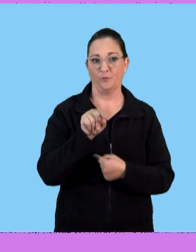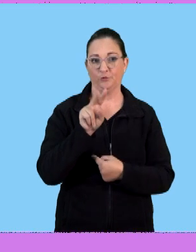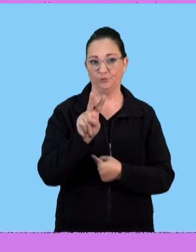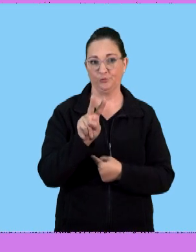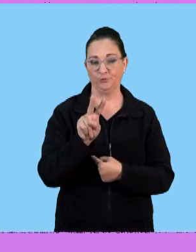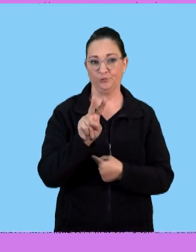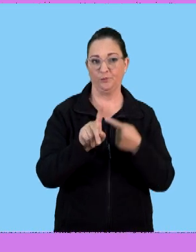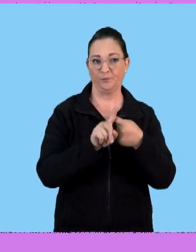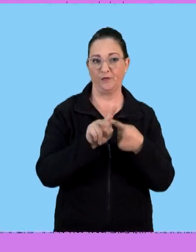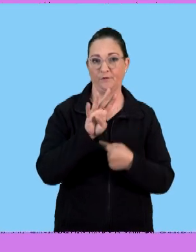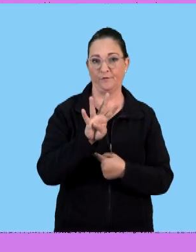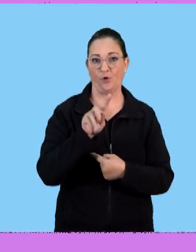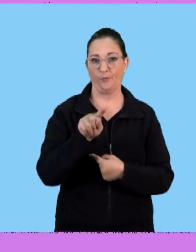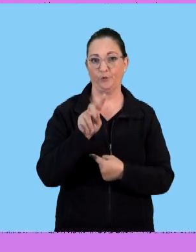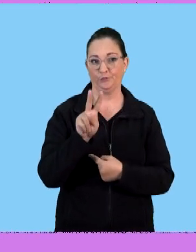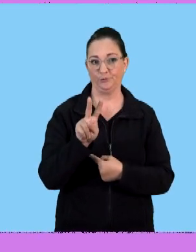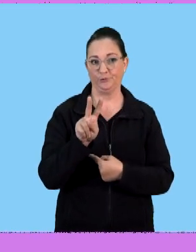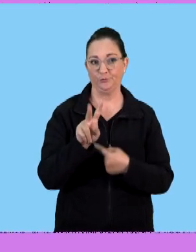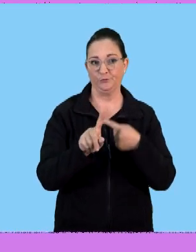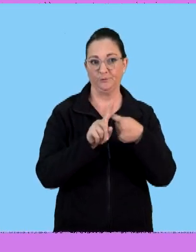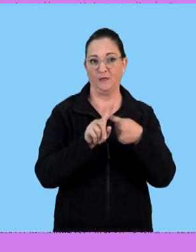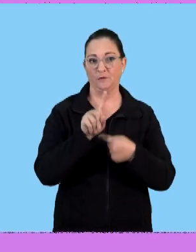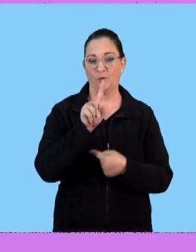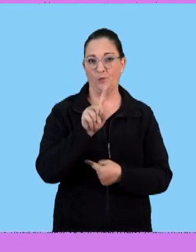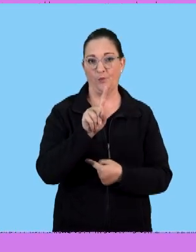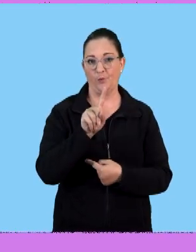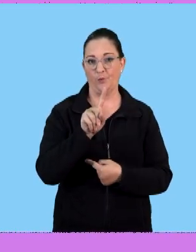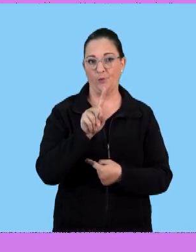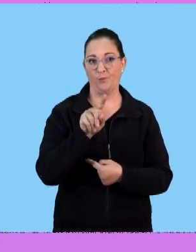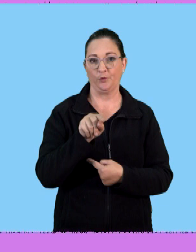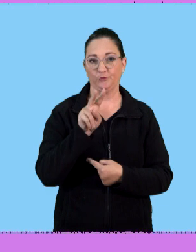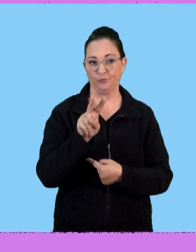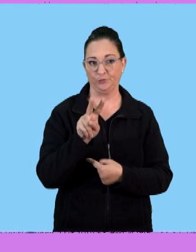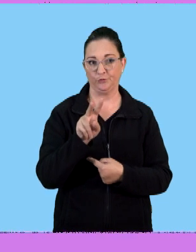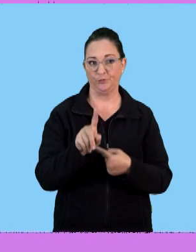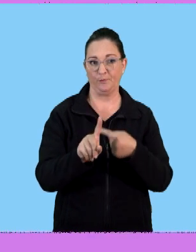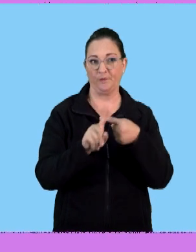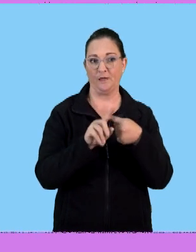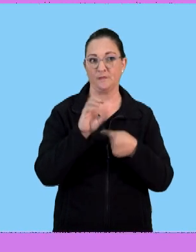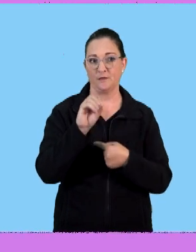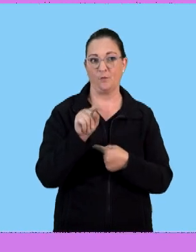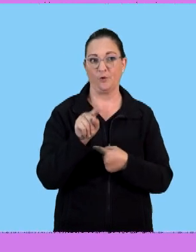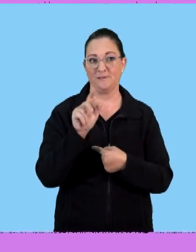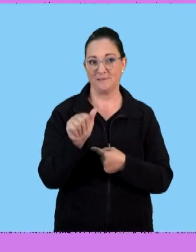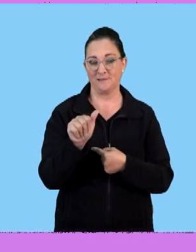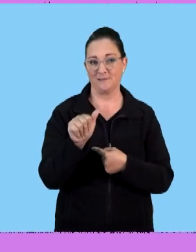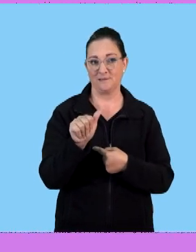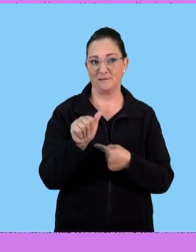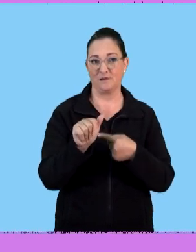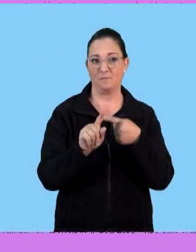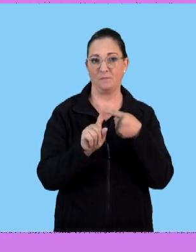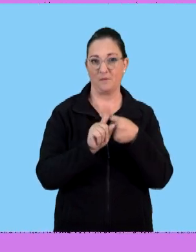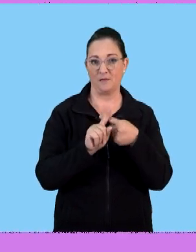1.8 plus 1.2 plus 4.2 plus our 1.2